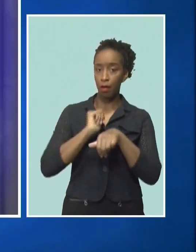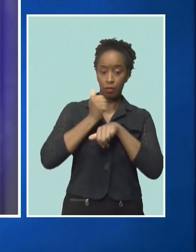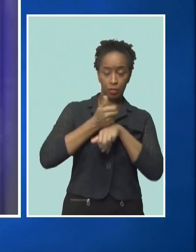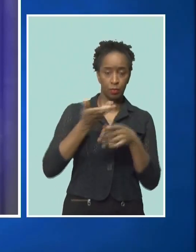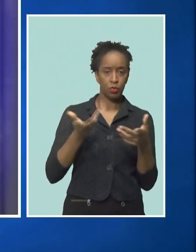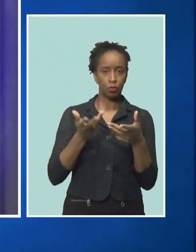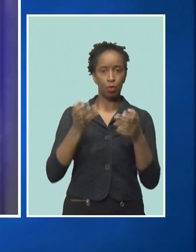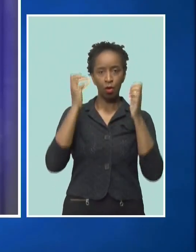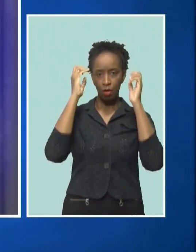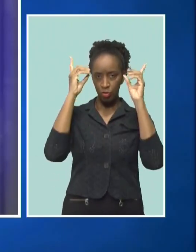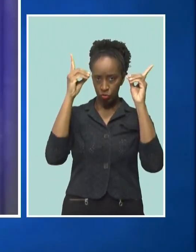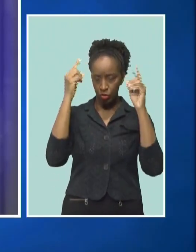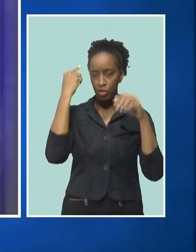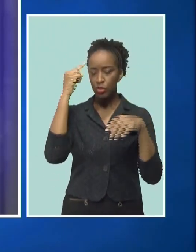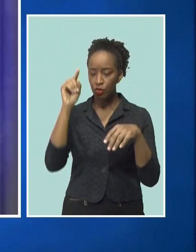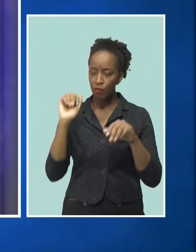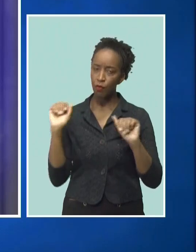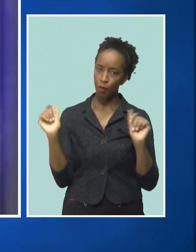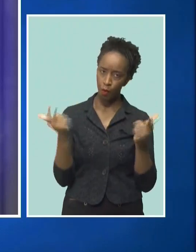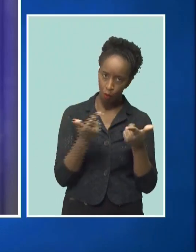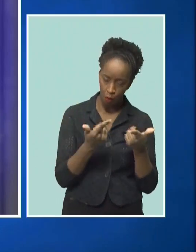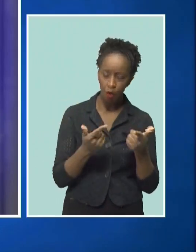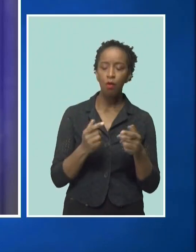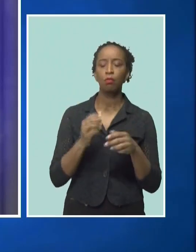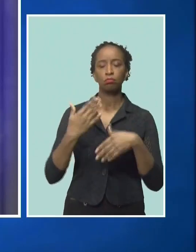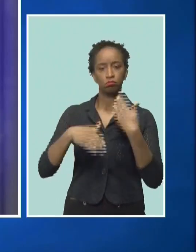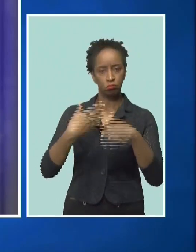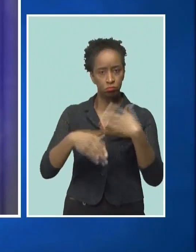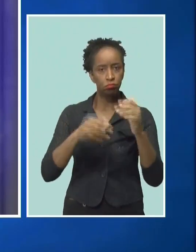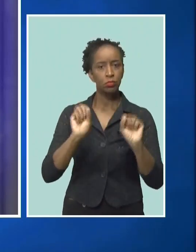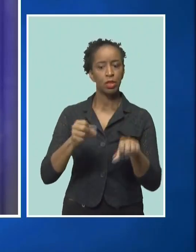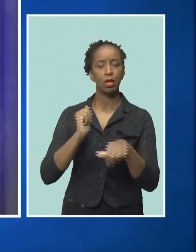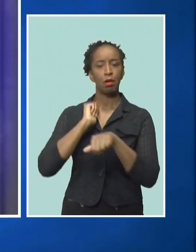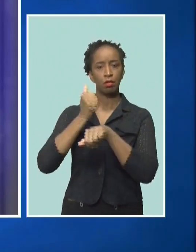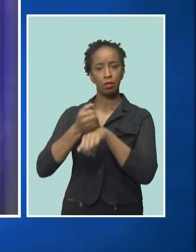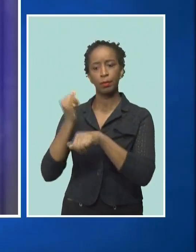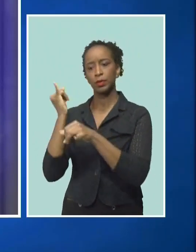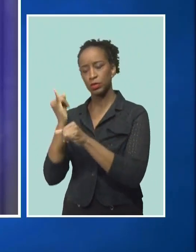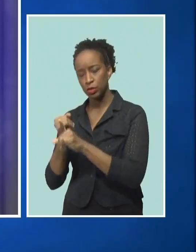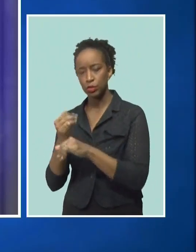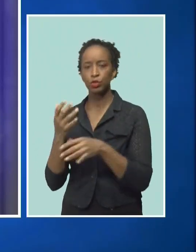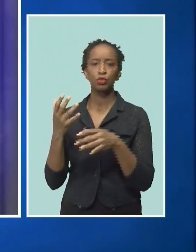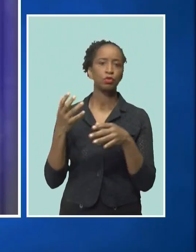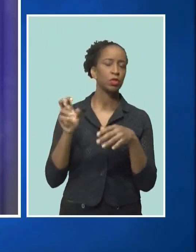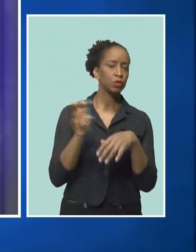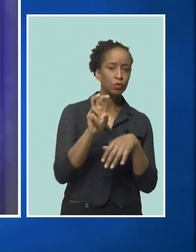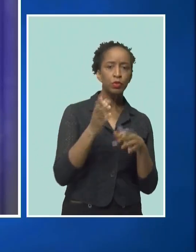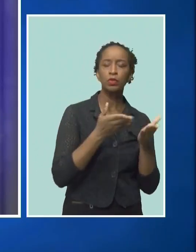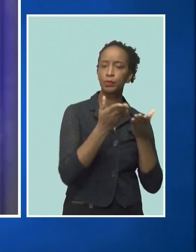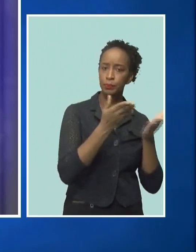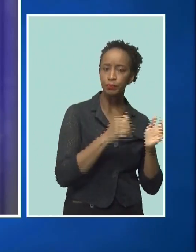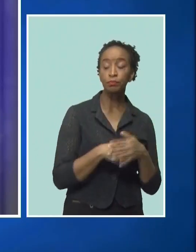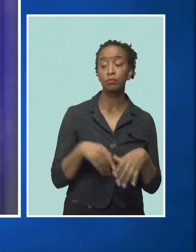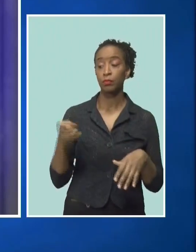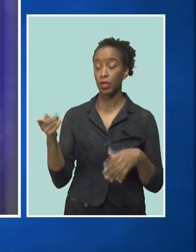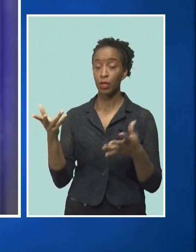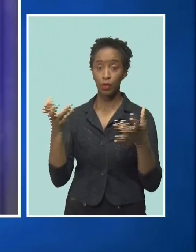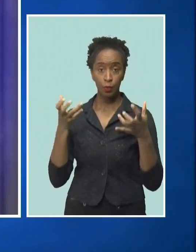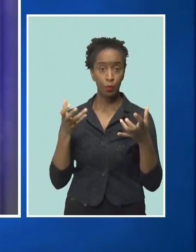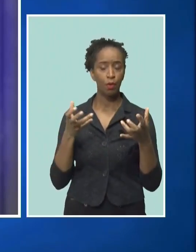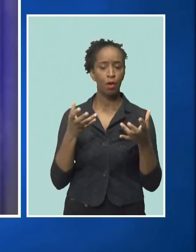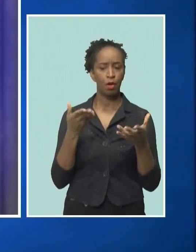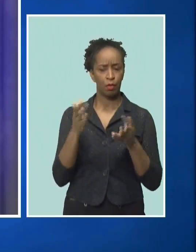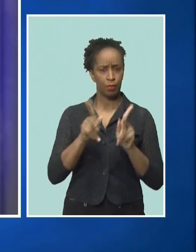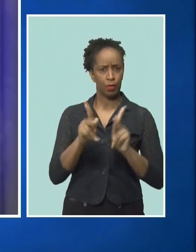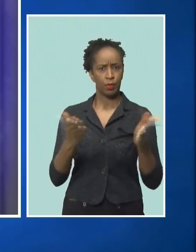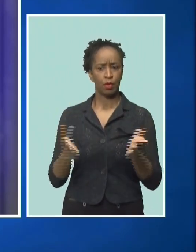And now, in terms of the further enhancement and development, it's his ideal goal for Barbadians. You allow